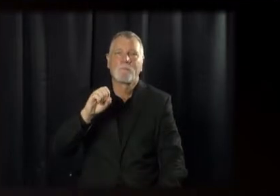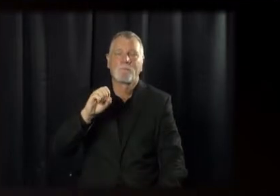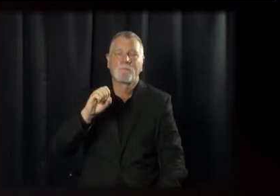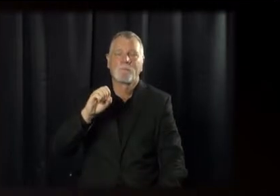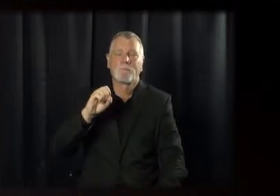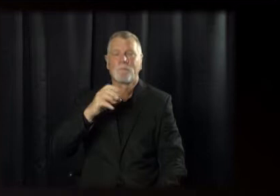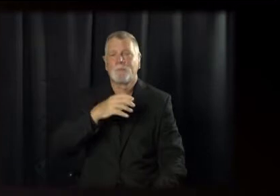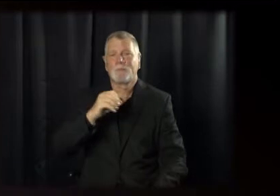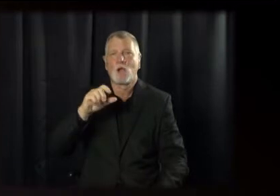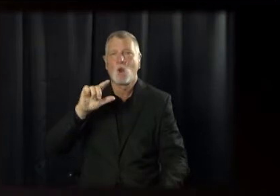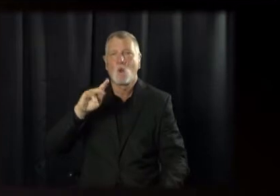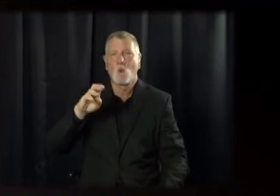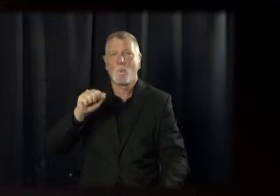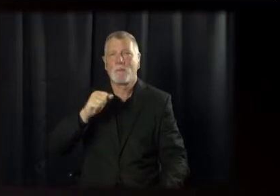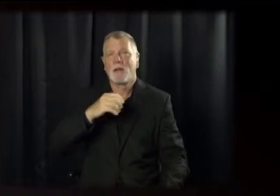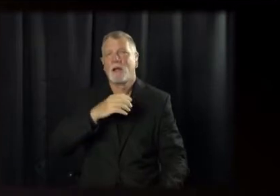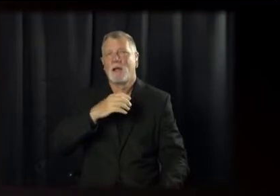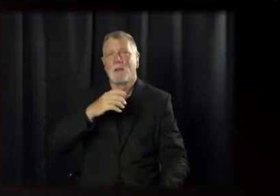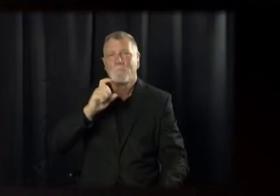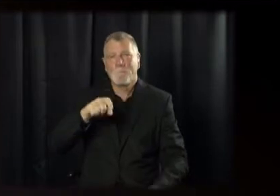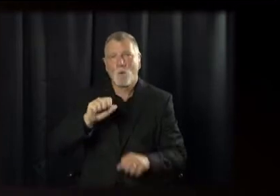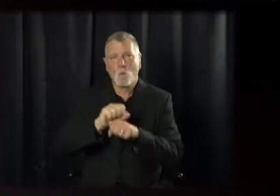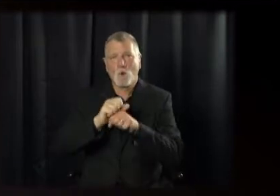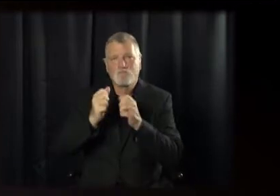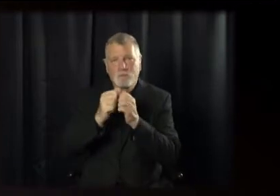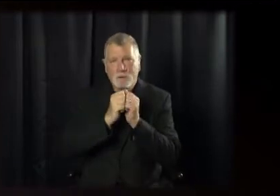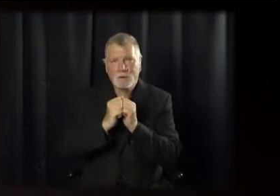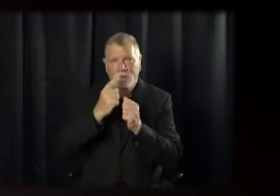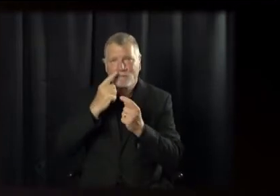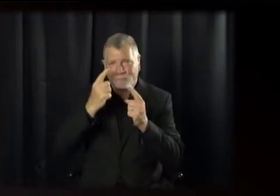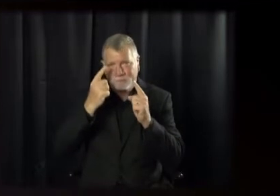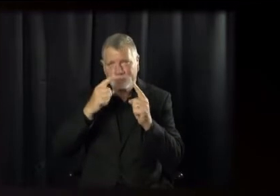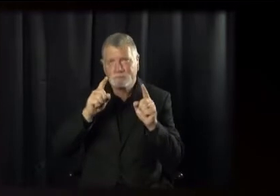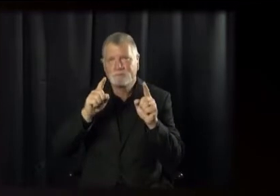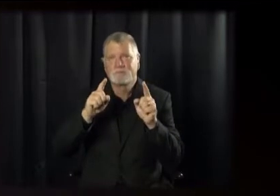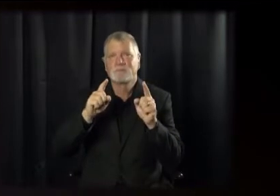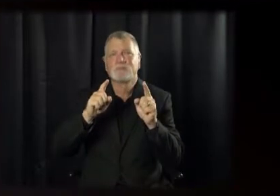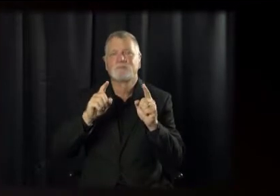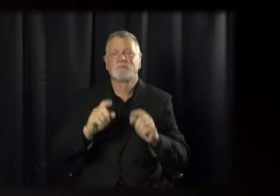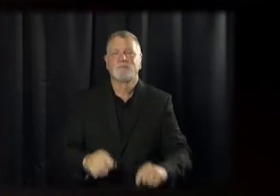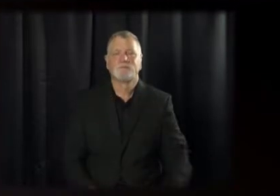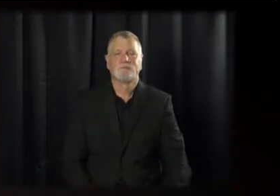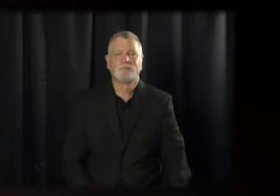P3A, and LUMA must work collaboratively to achieve these objectives.